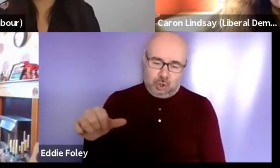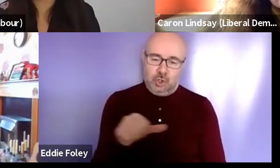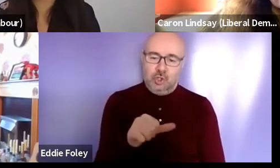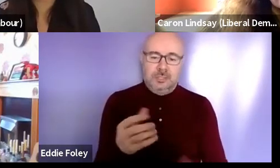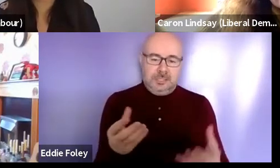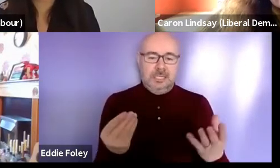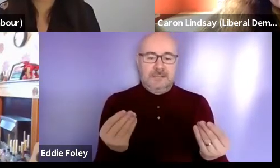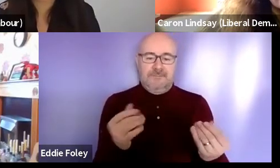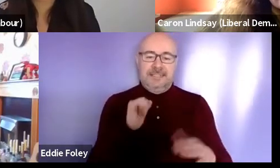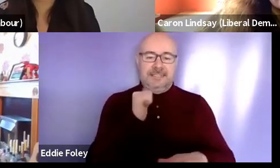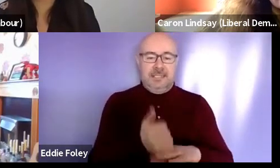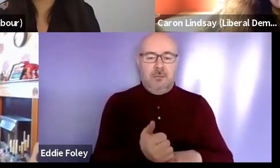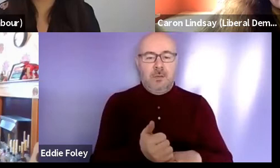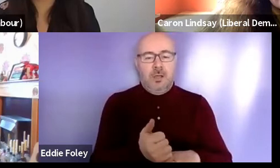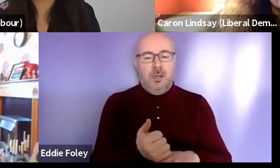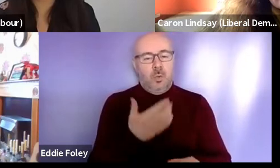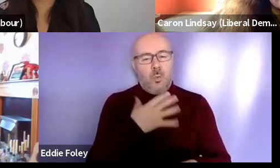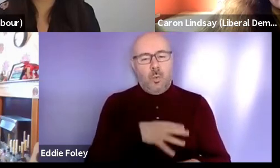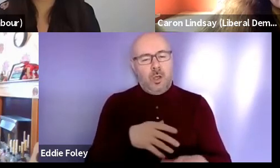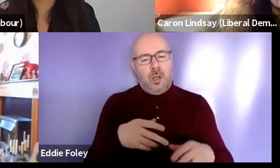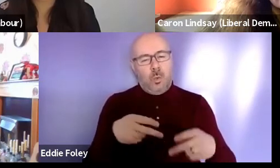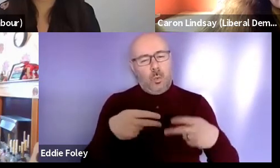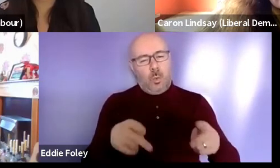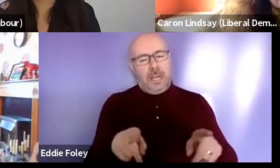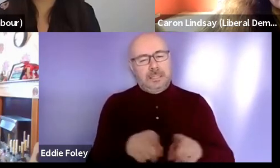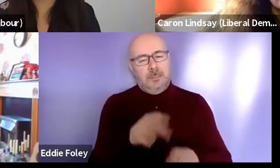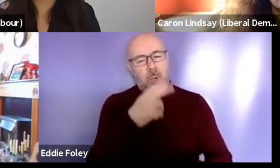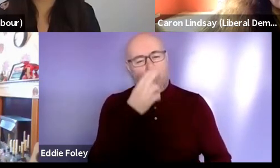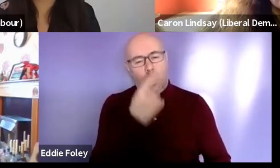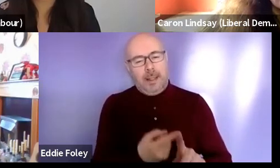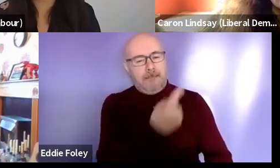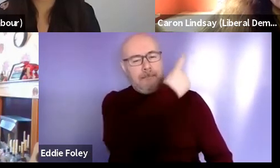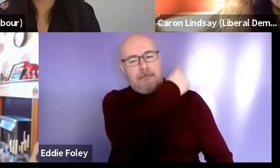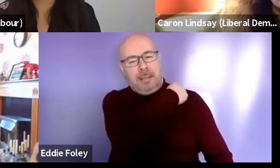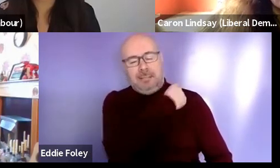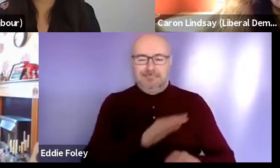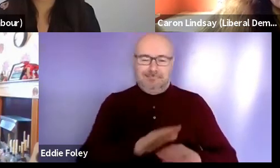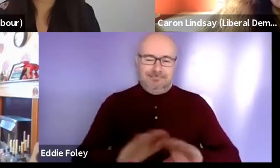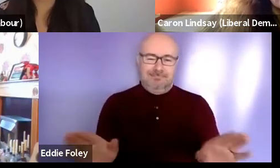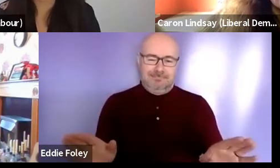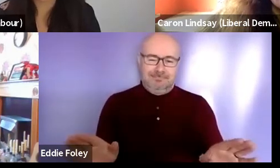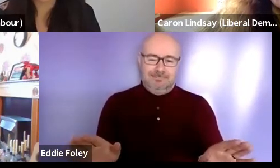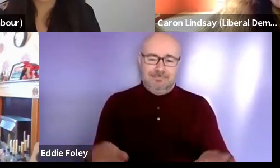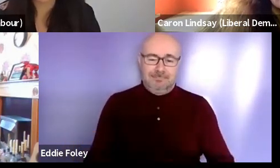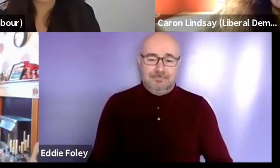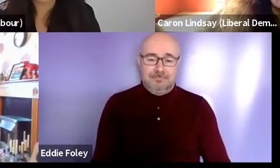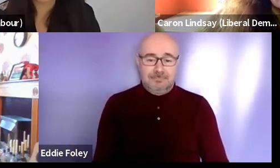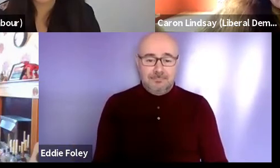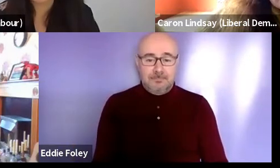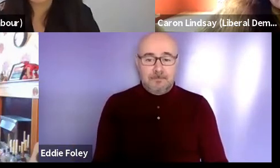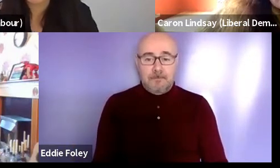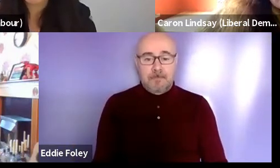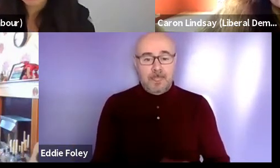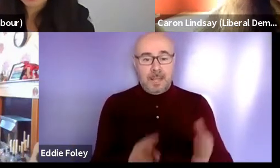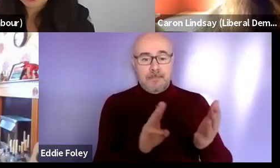of normality has returned. Thank you. And Monica Lennon, that's a good point, isn't it? Because you know, for instance,